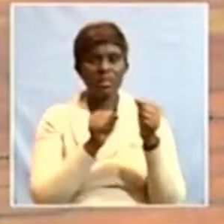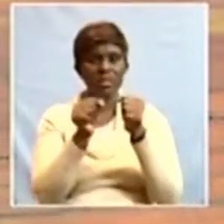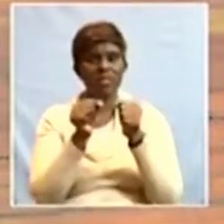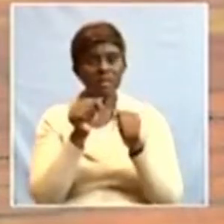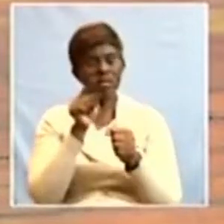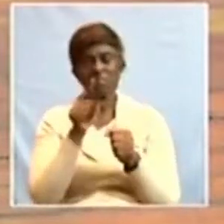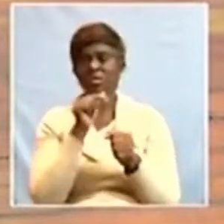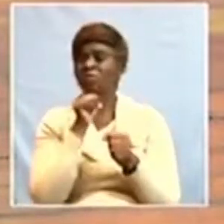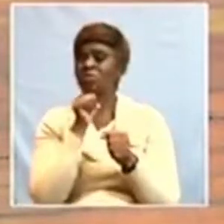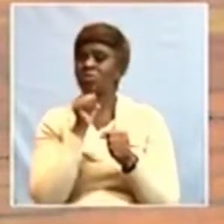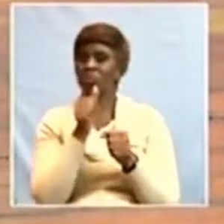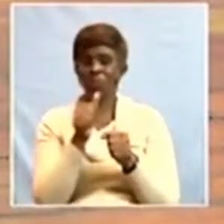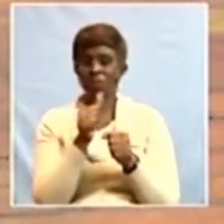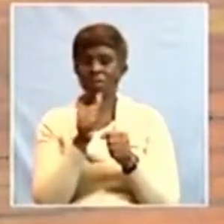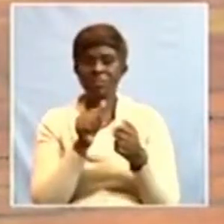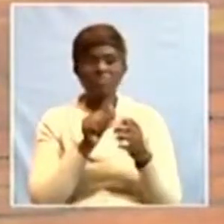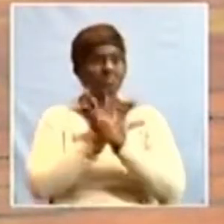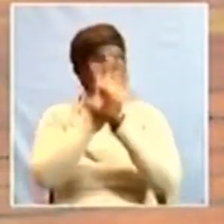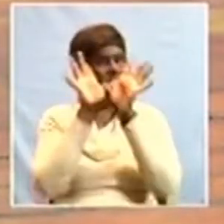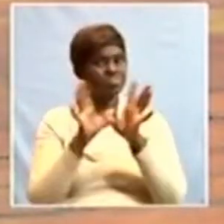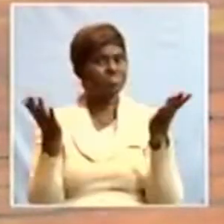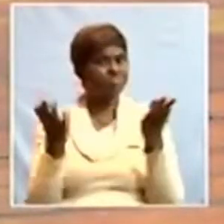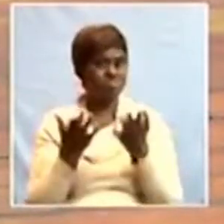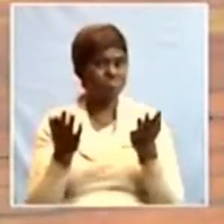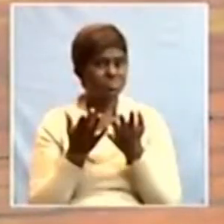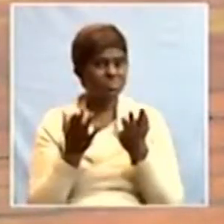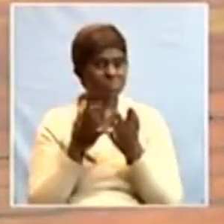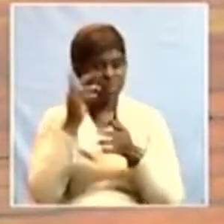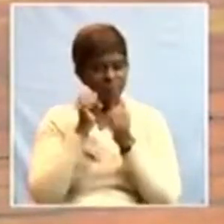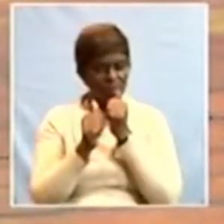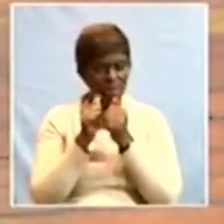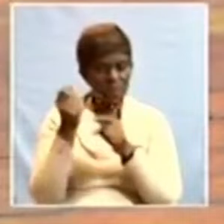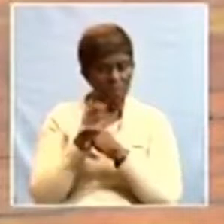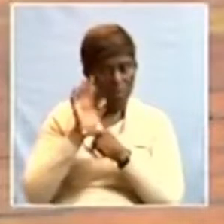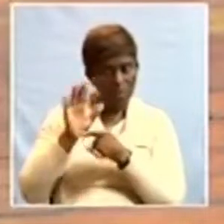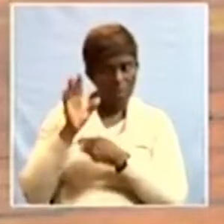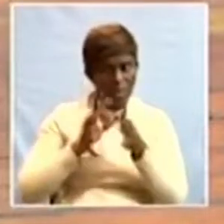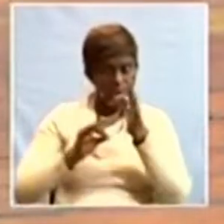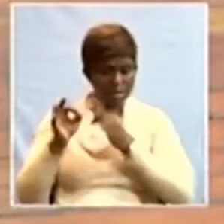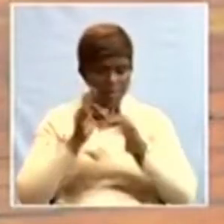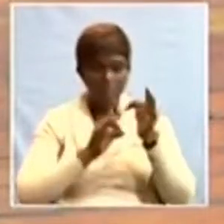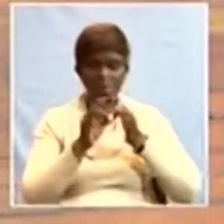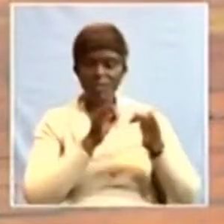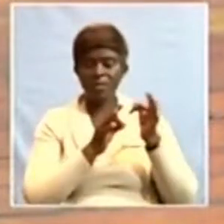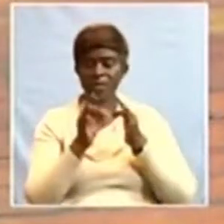not correct, because from their explanation